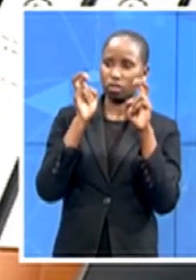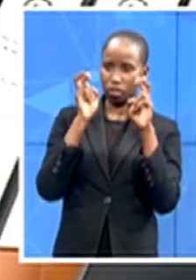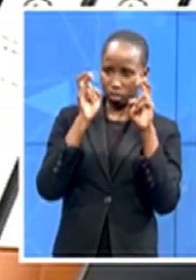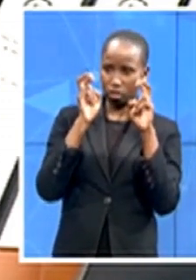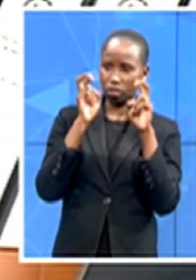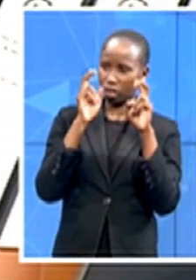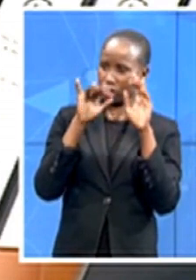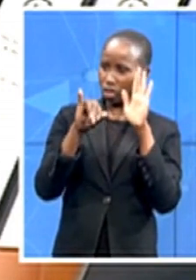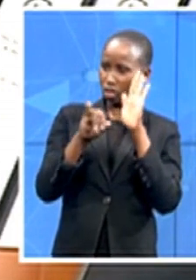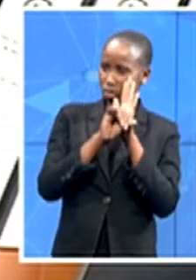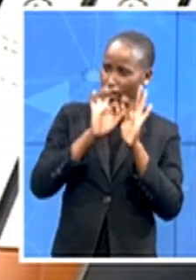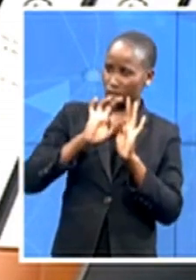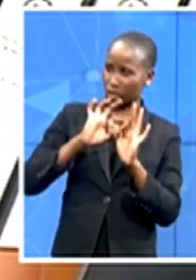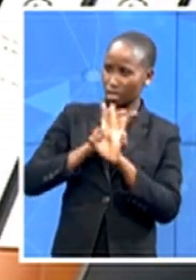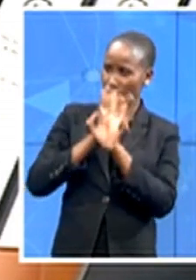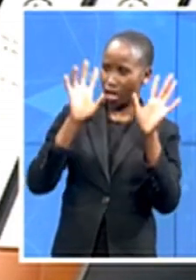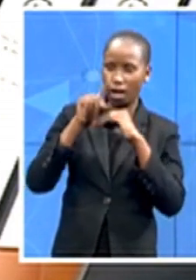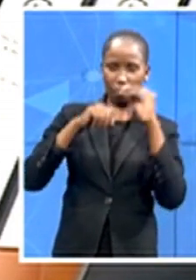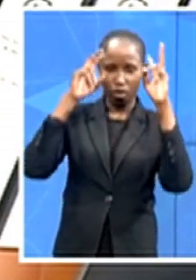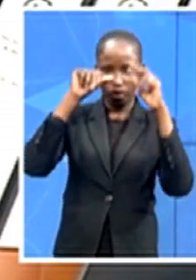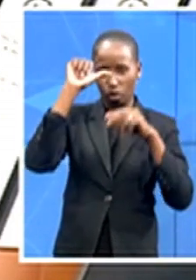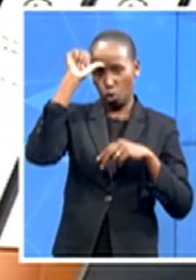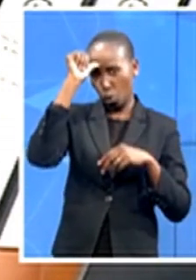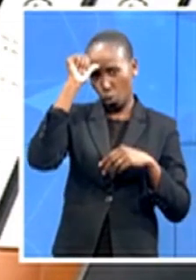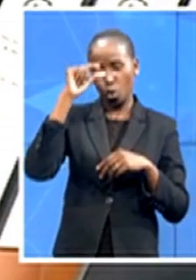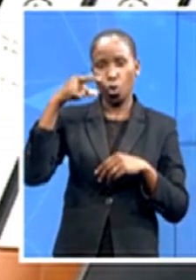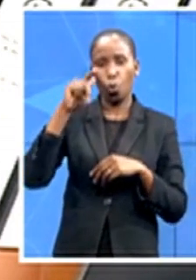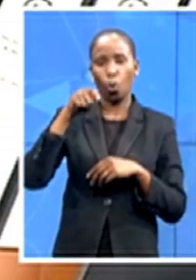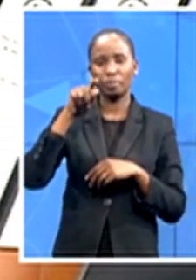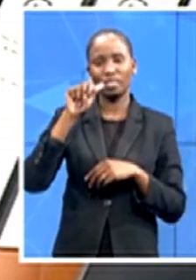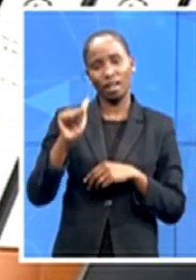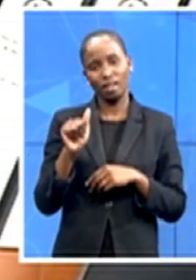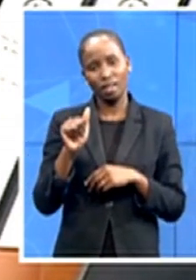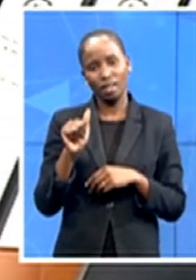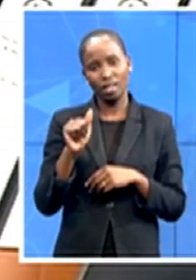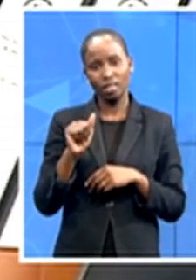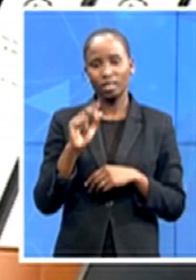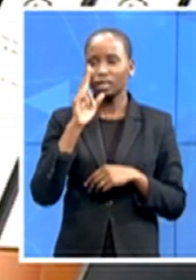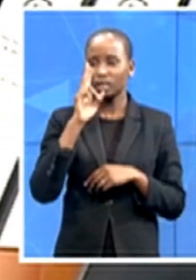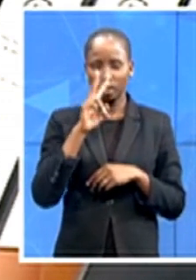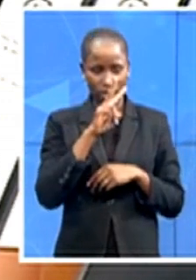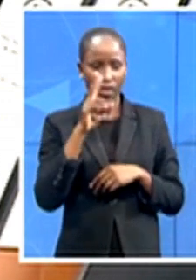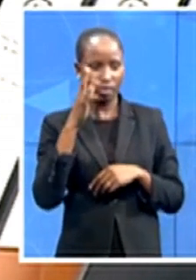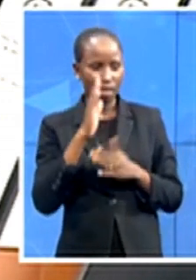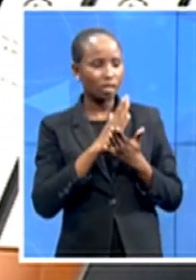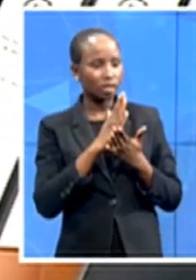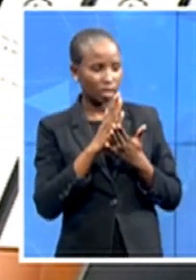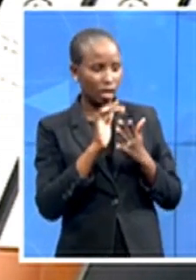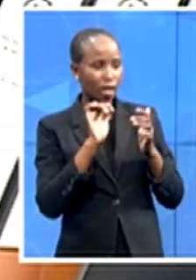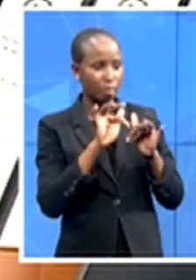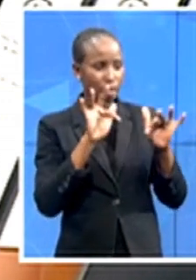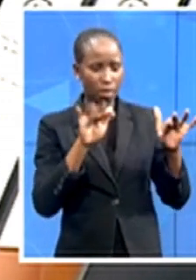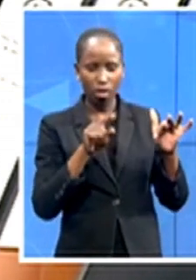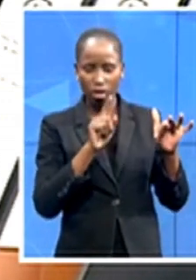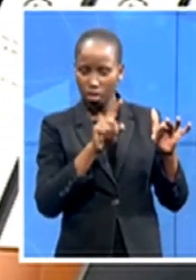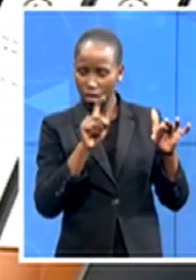revelations that a network of individuals was seemingly colluding with a